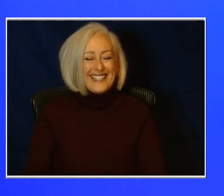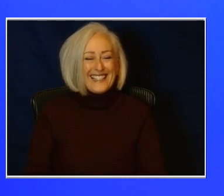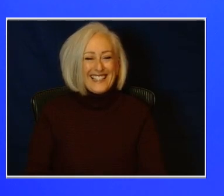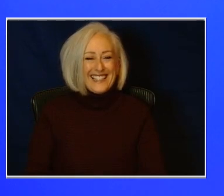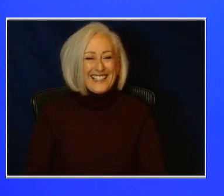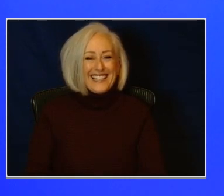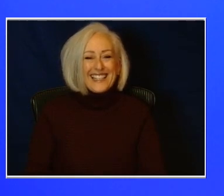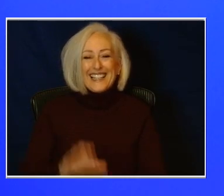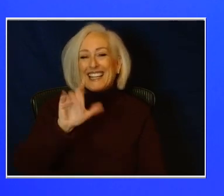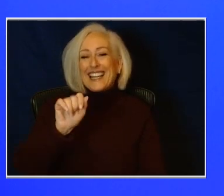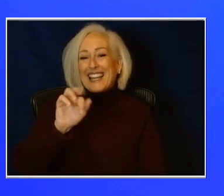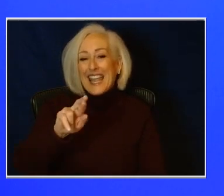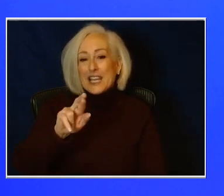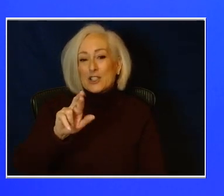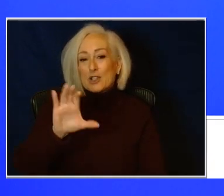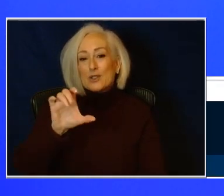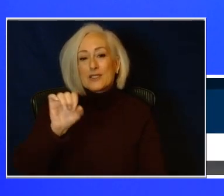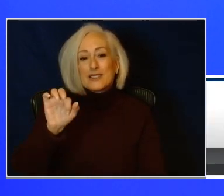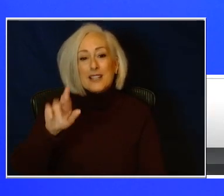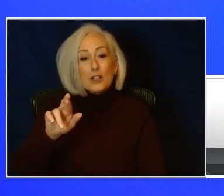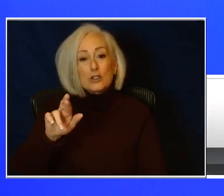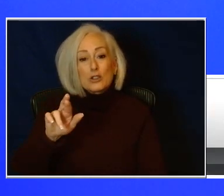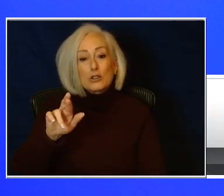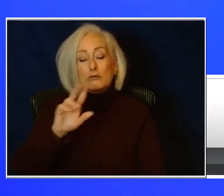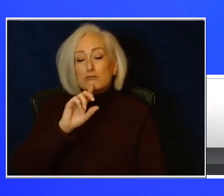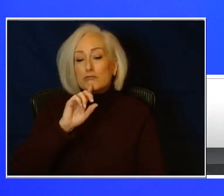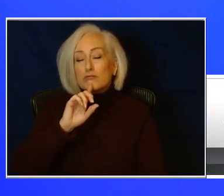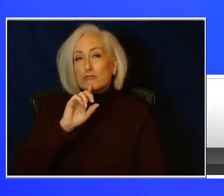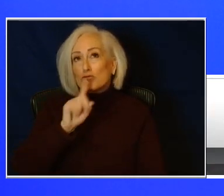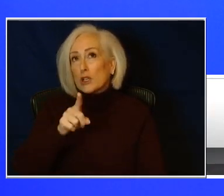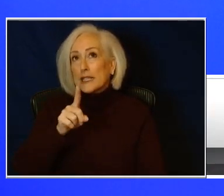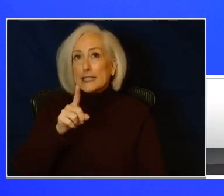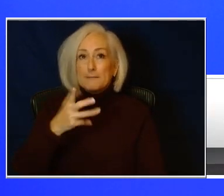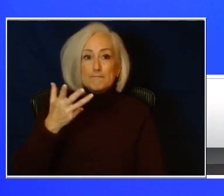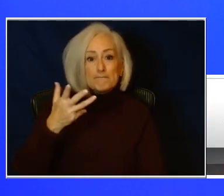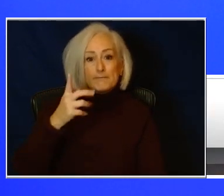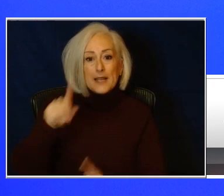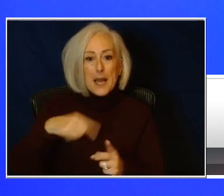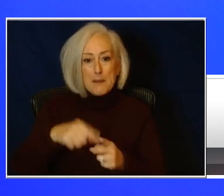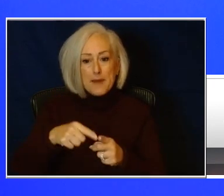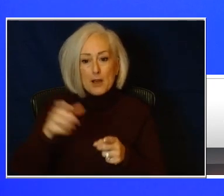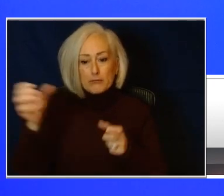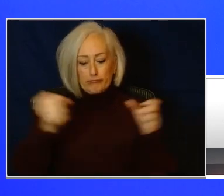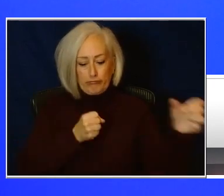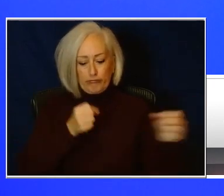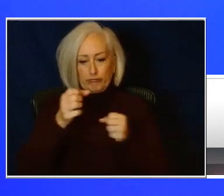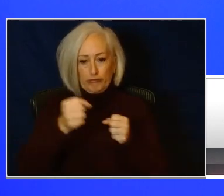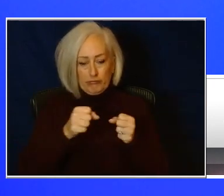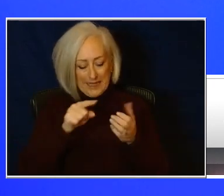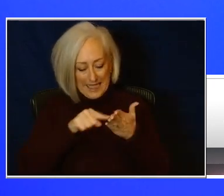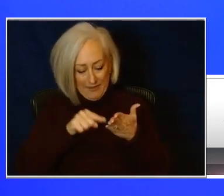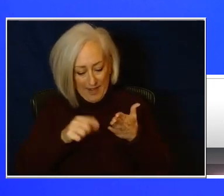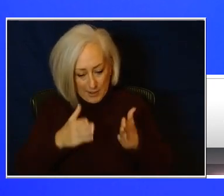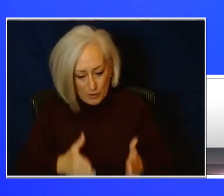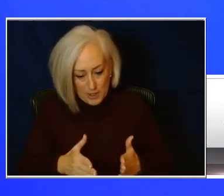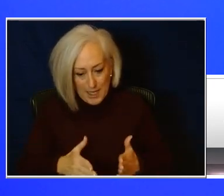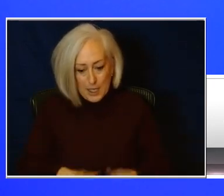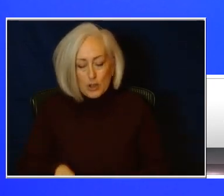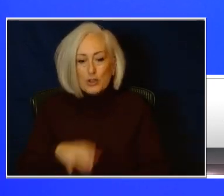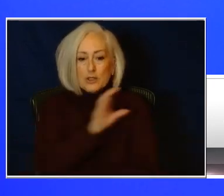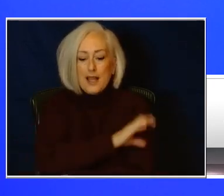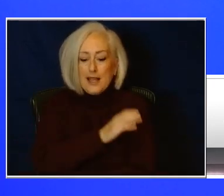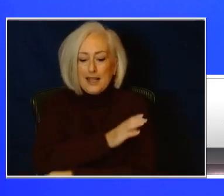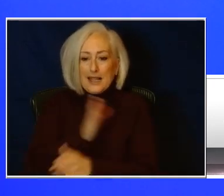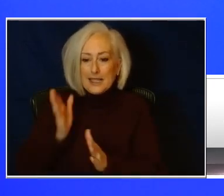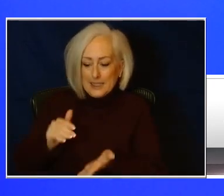cancer centers are all about bringing investigators, clinicians together to